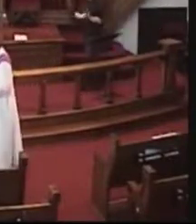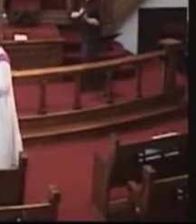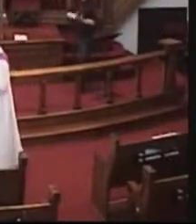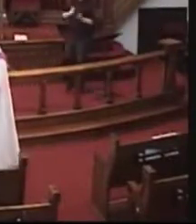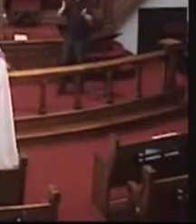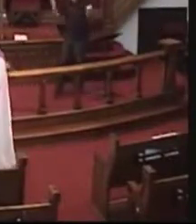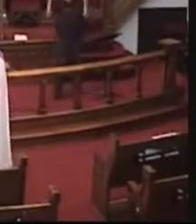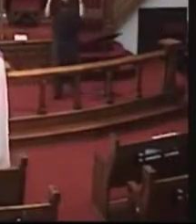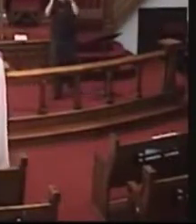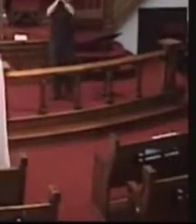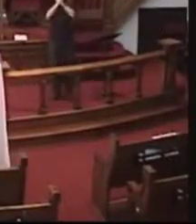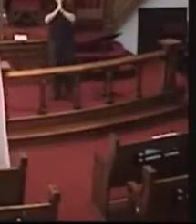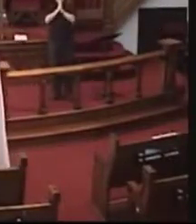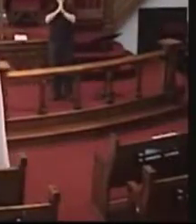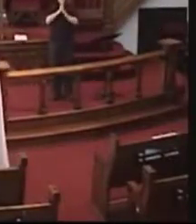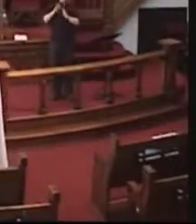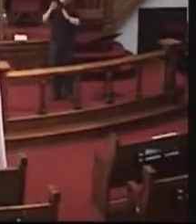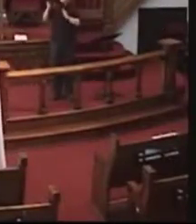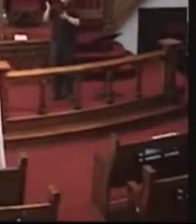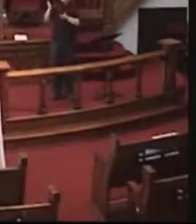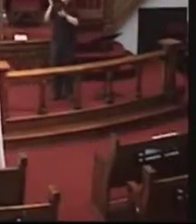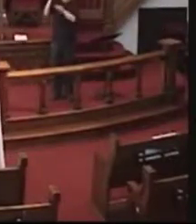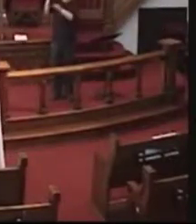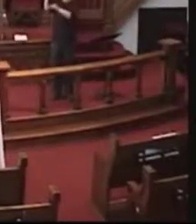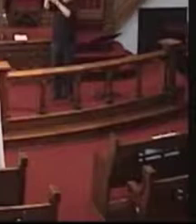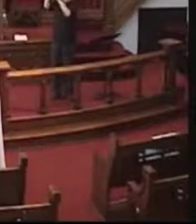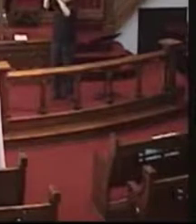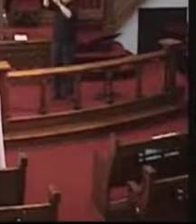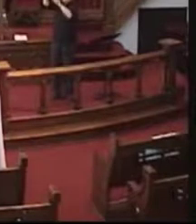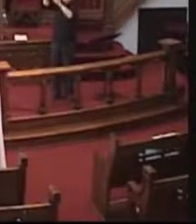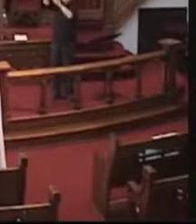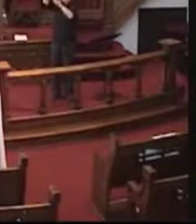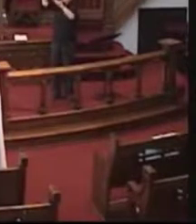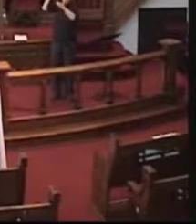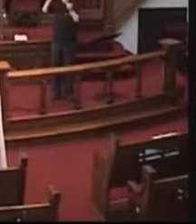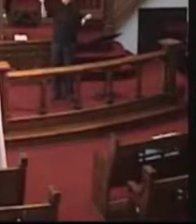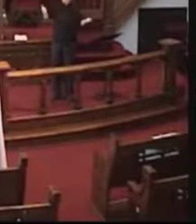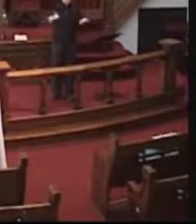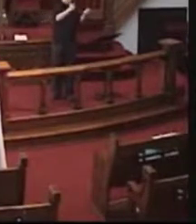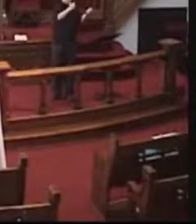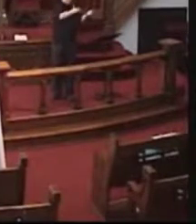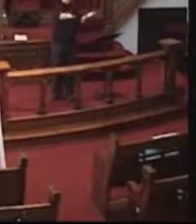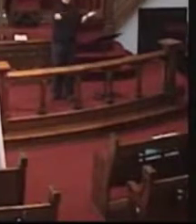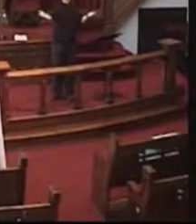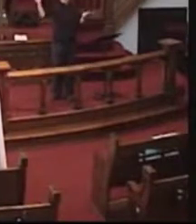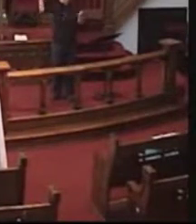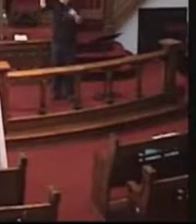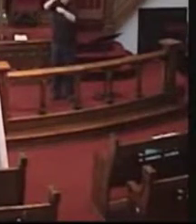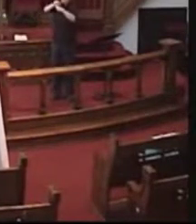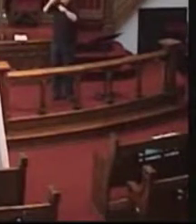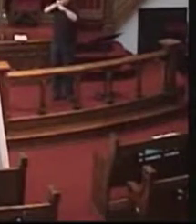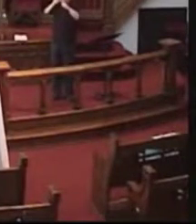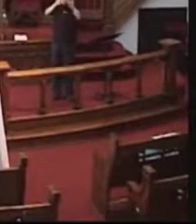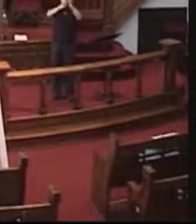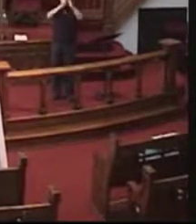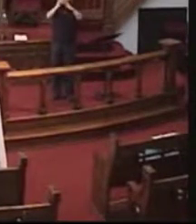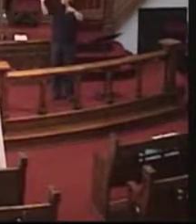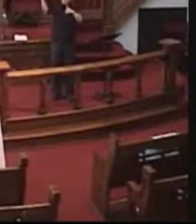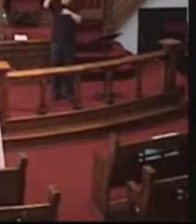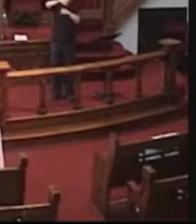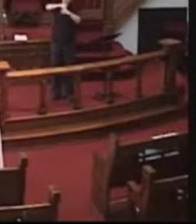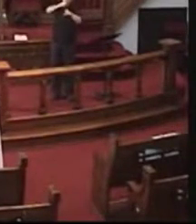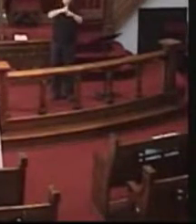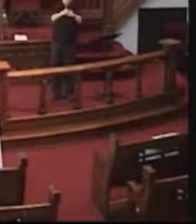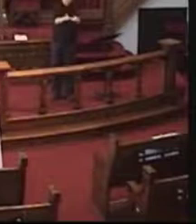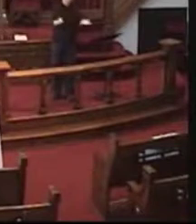Let us pray. God, we offer you these gifts out of our abundance to your work in this community and from this community. Your